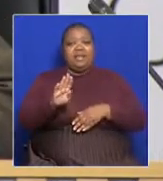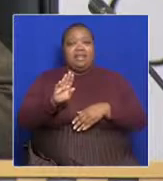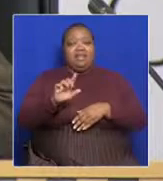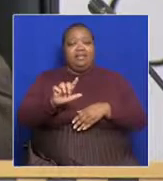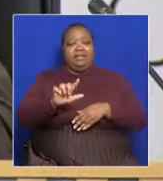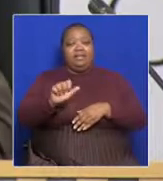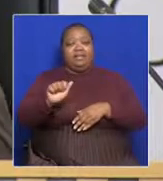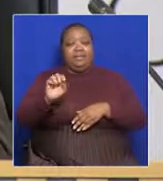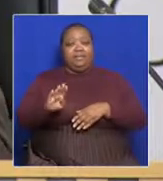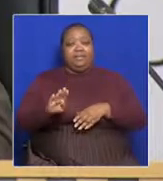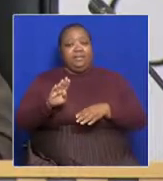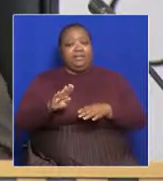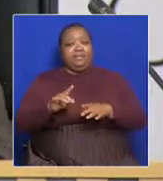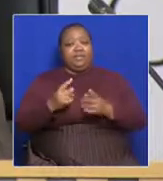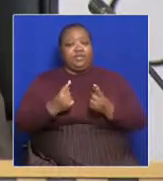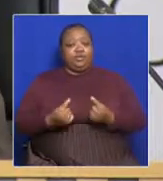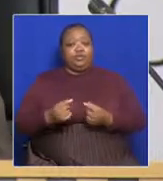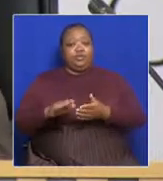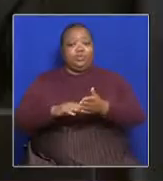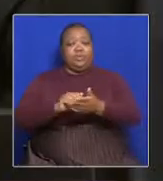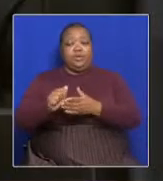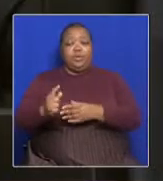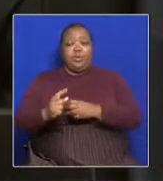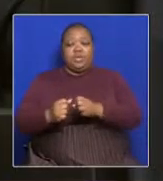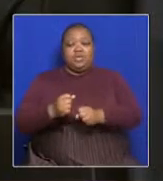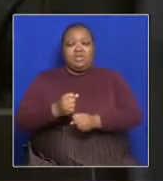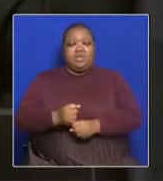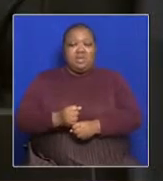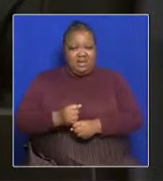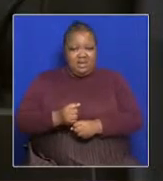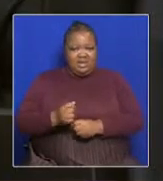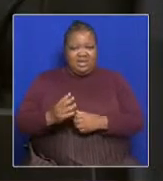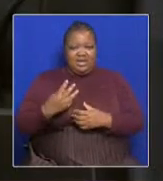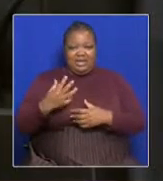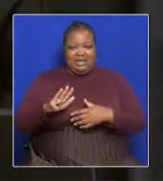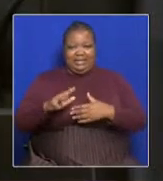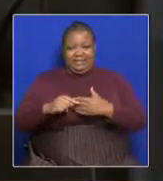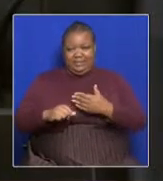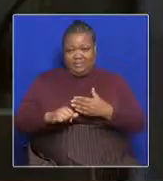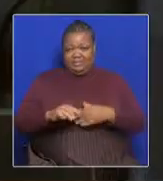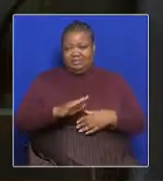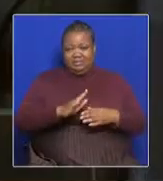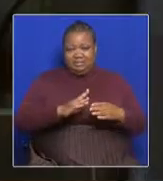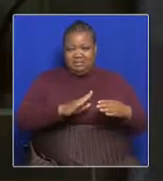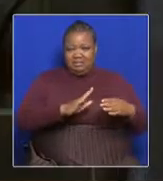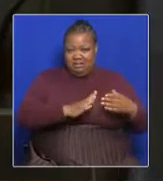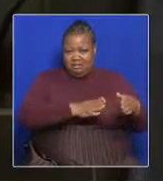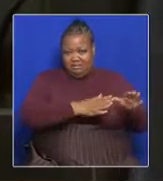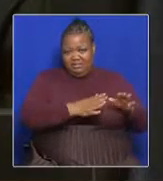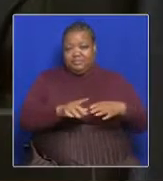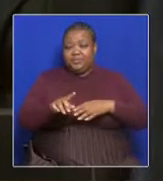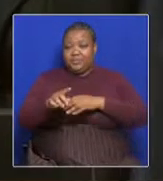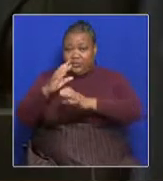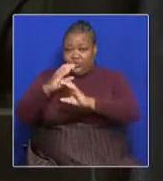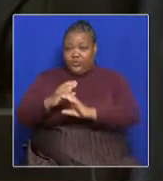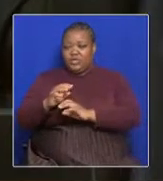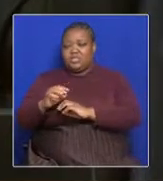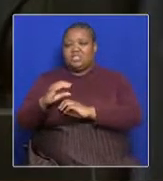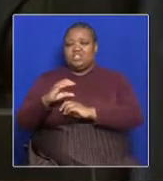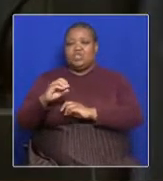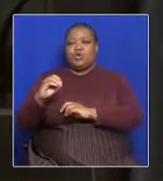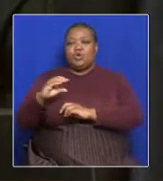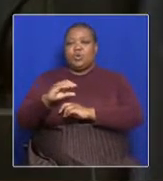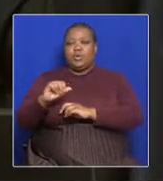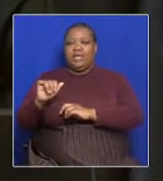disposal 1 year, 9 months. No, let's come back to the cocaine. Let's come back to this cocaine. Can we agree you